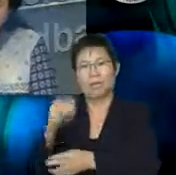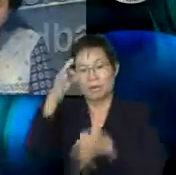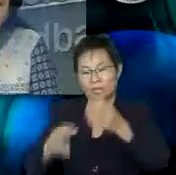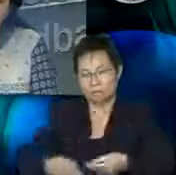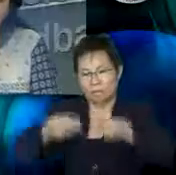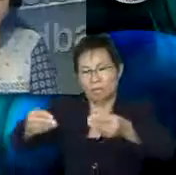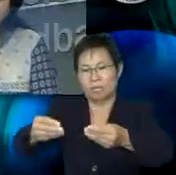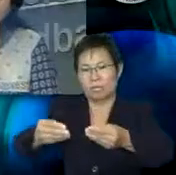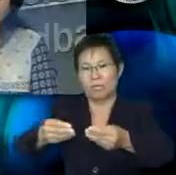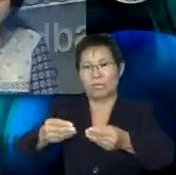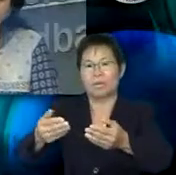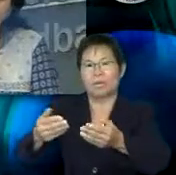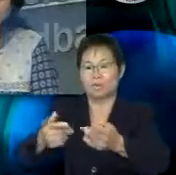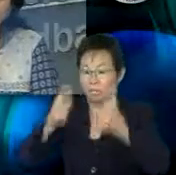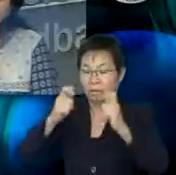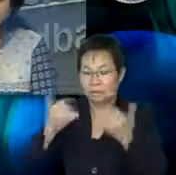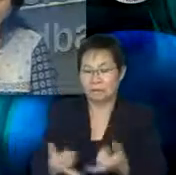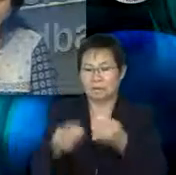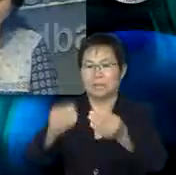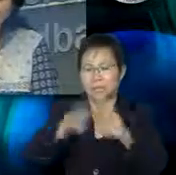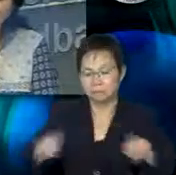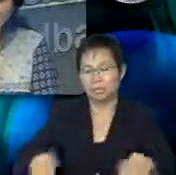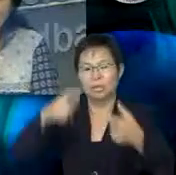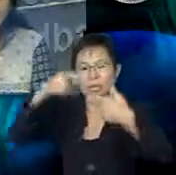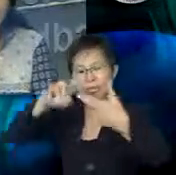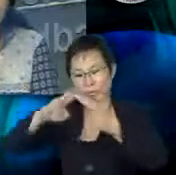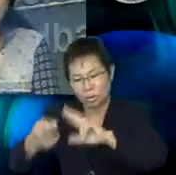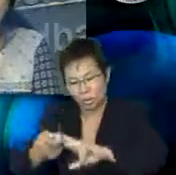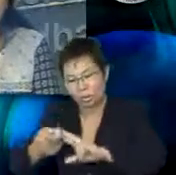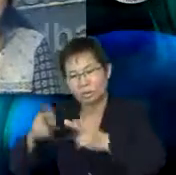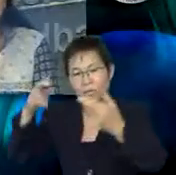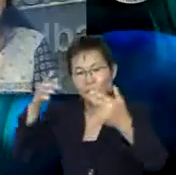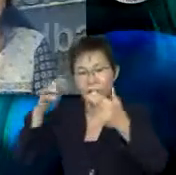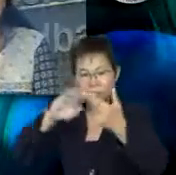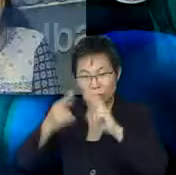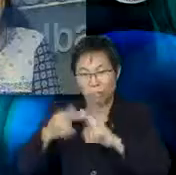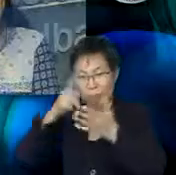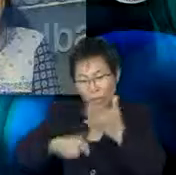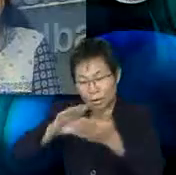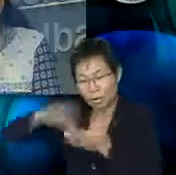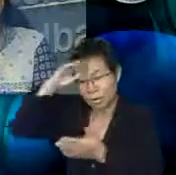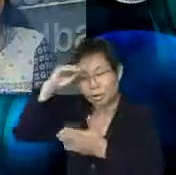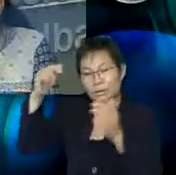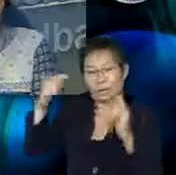are provided instantly, then students are able to relate what they have just learned to what